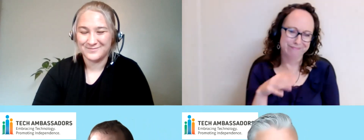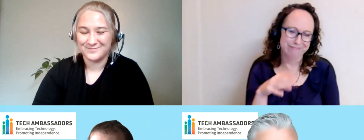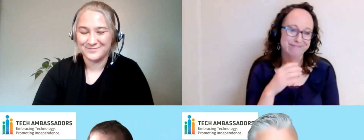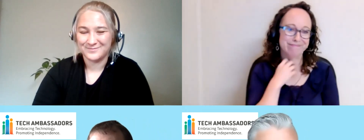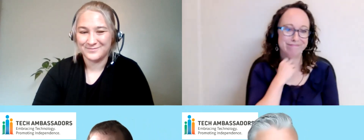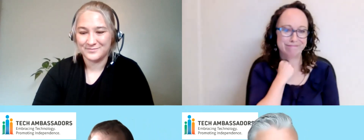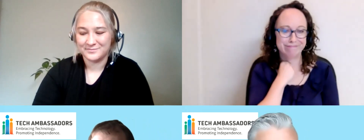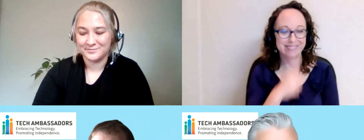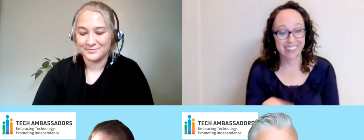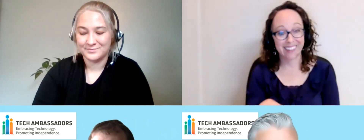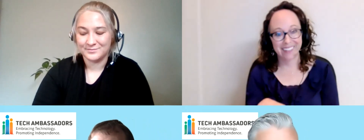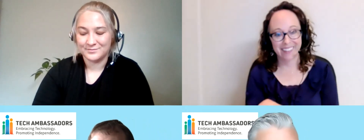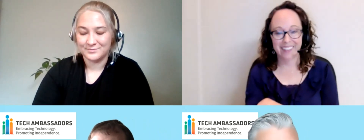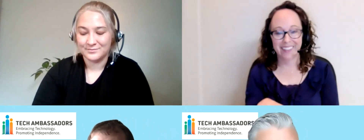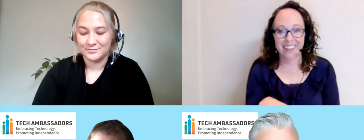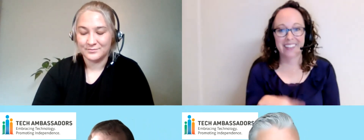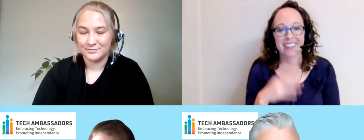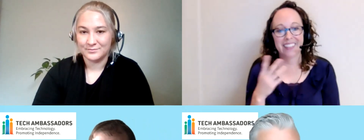The